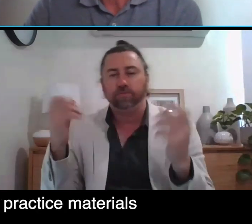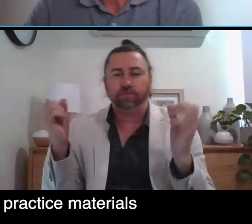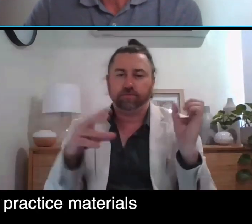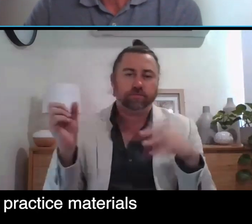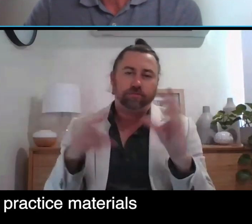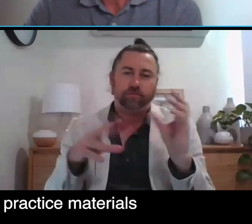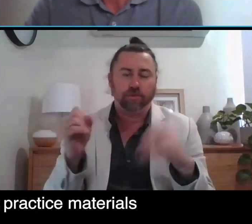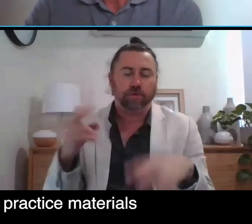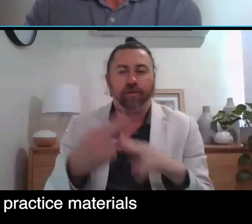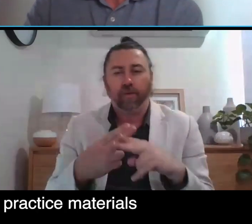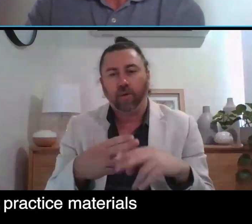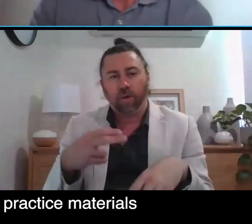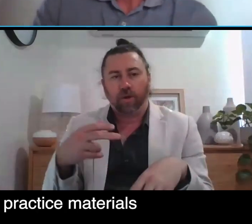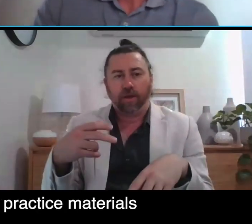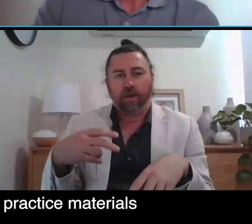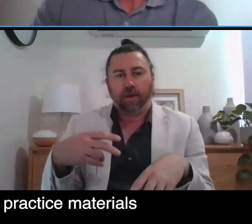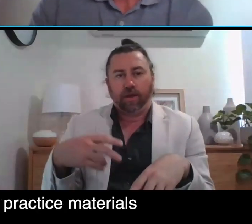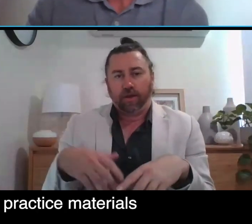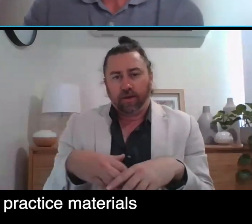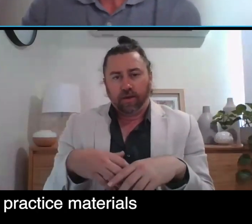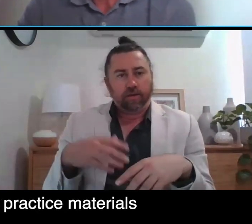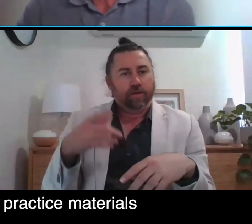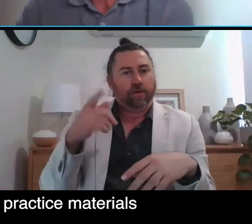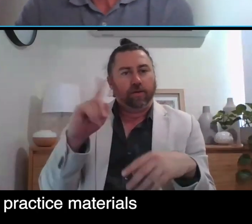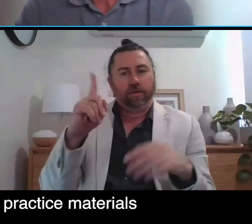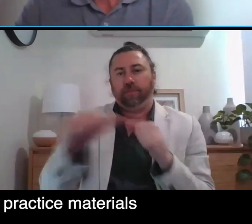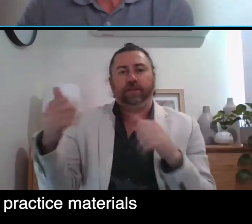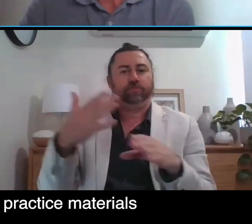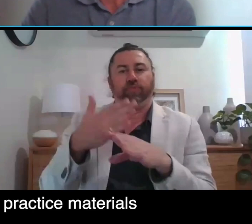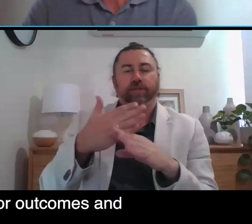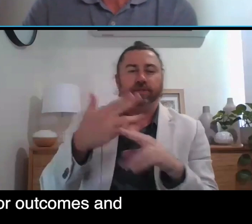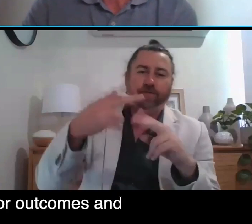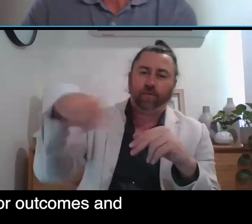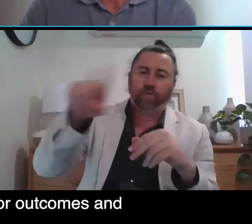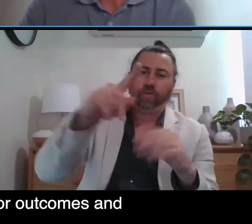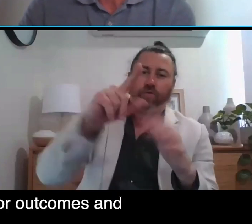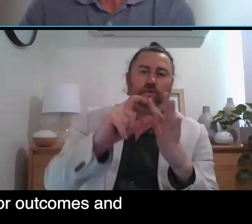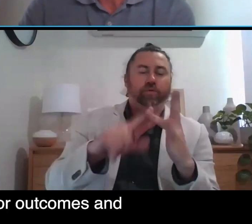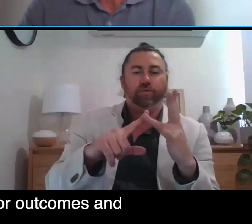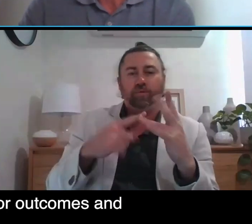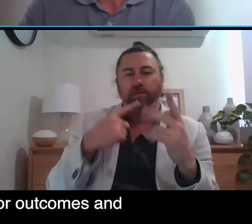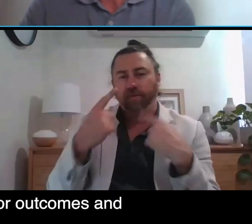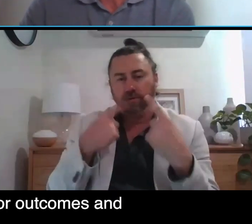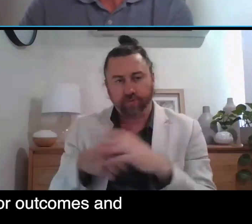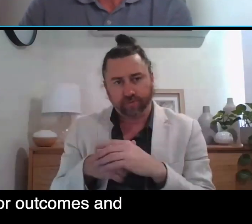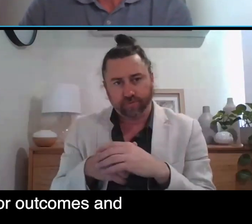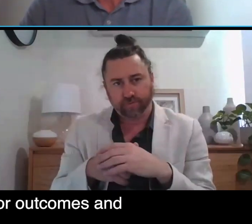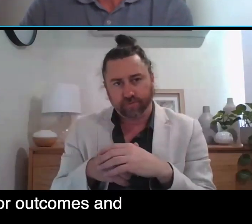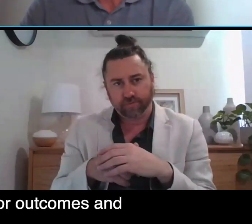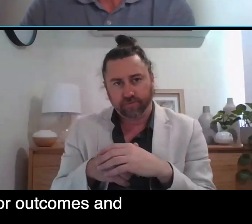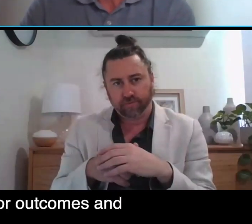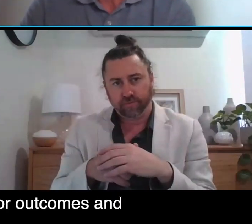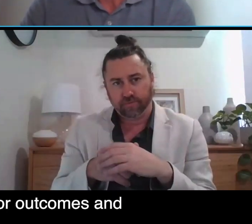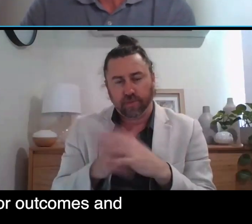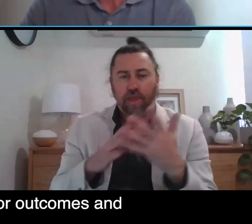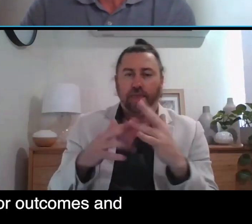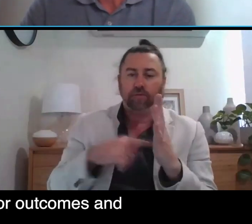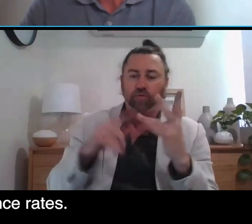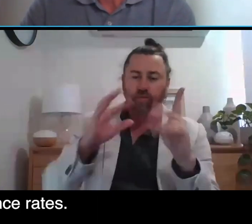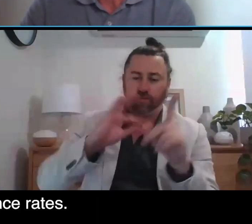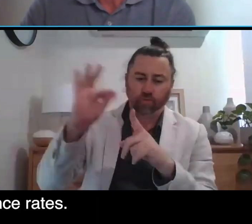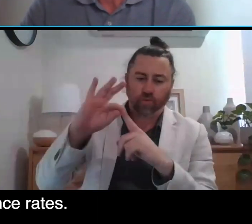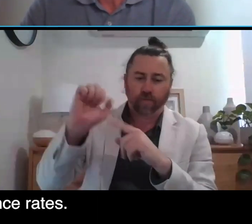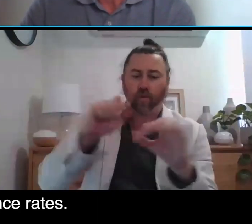on contemporary evidence and best practice materials about improving quality indicator